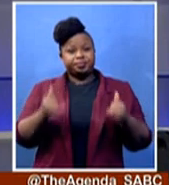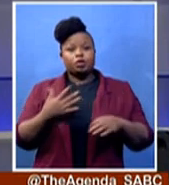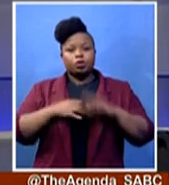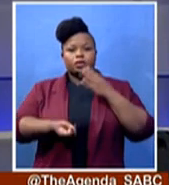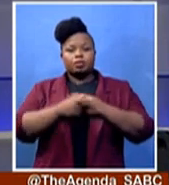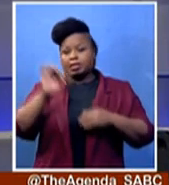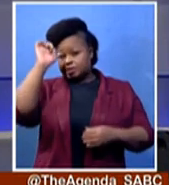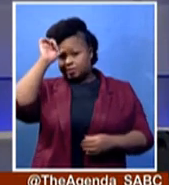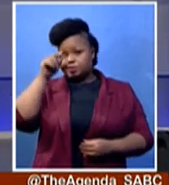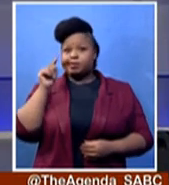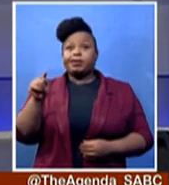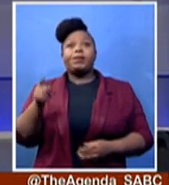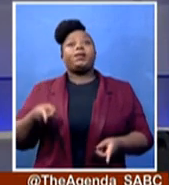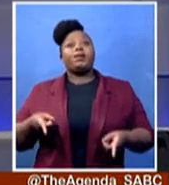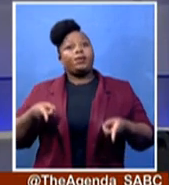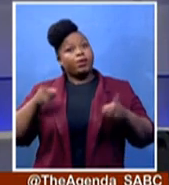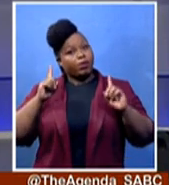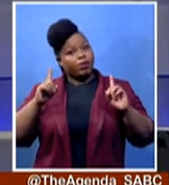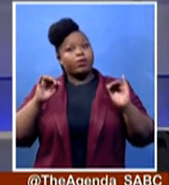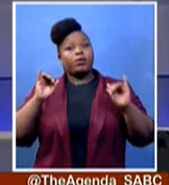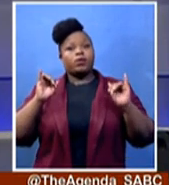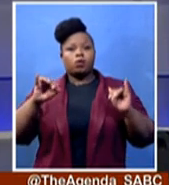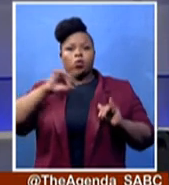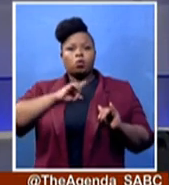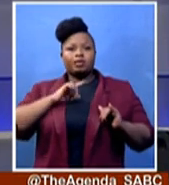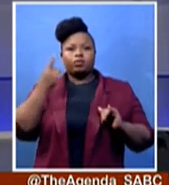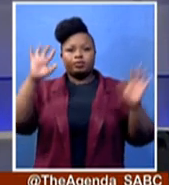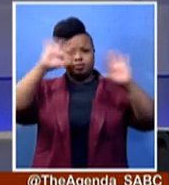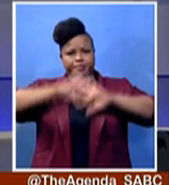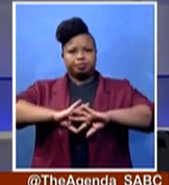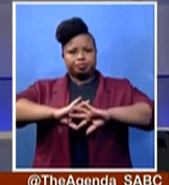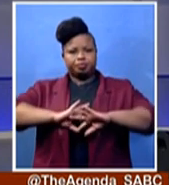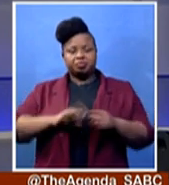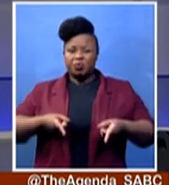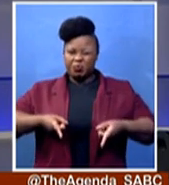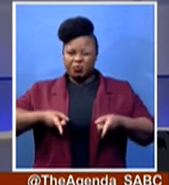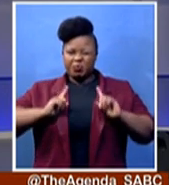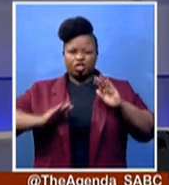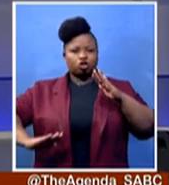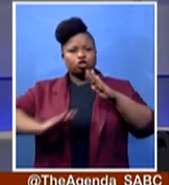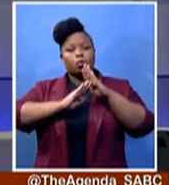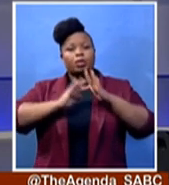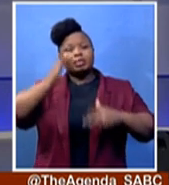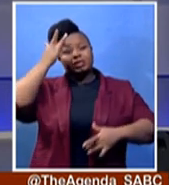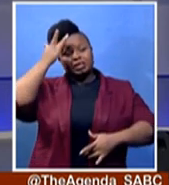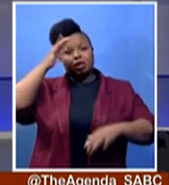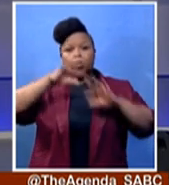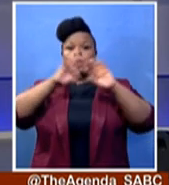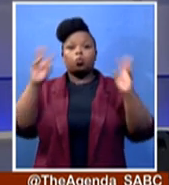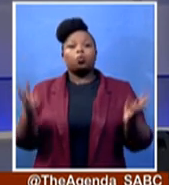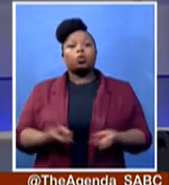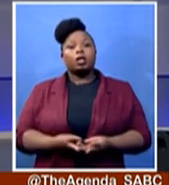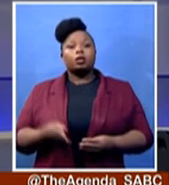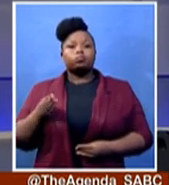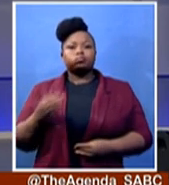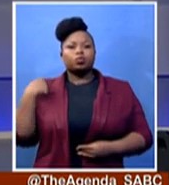India's overnight COVID-19 infection rate is higher than ever recorded anywhere in the world since the pandemic began. The